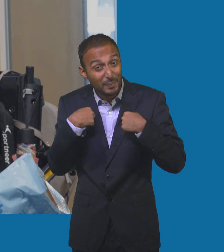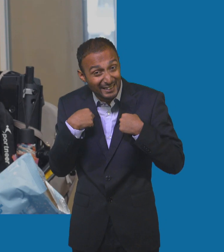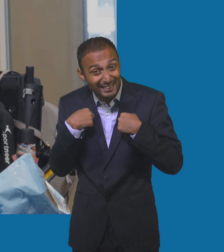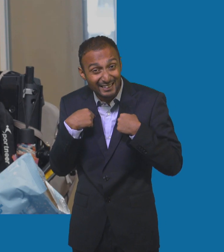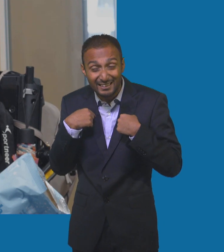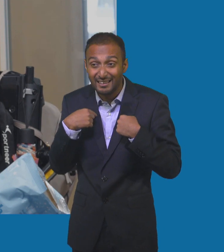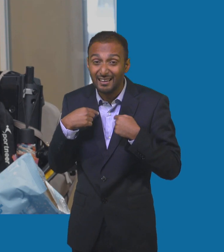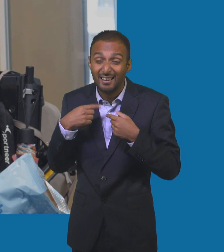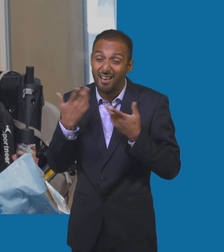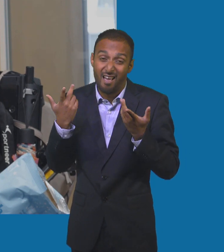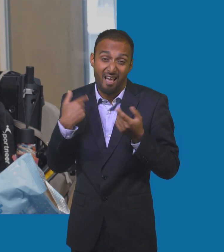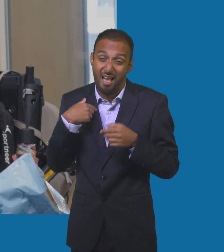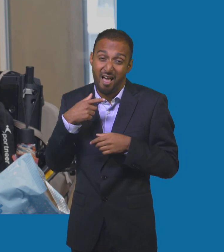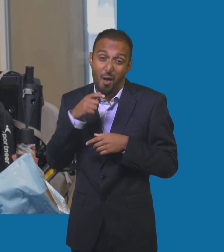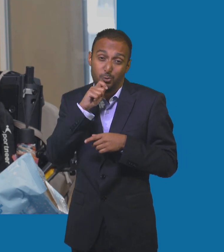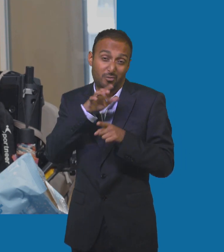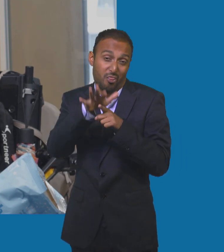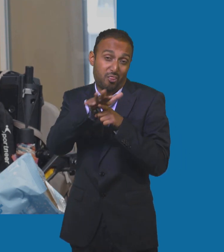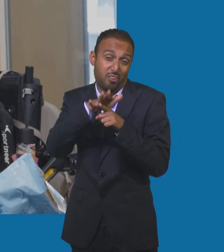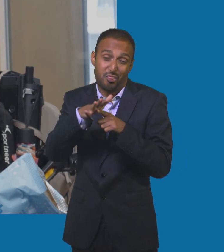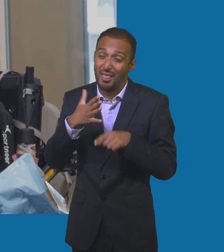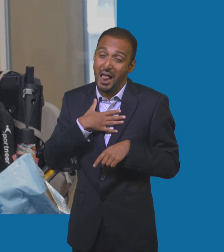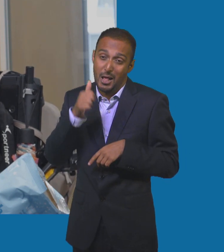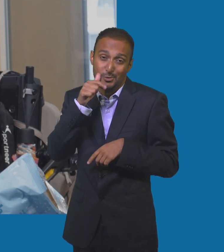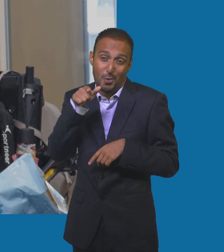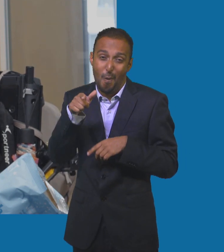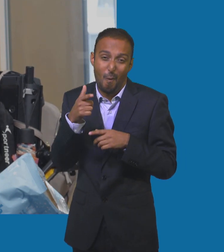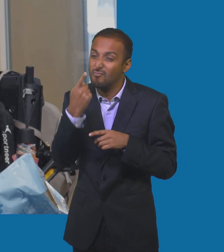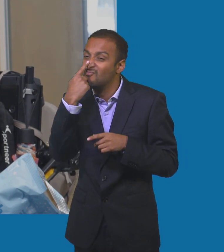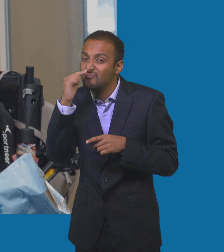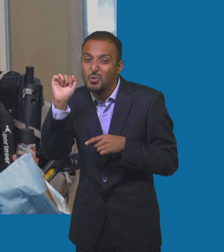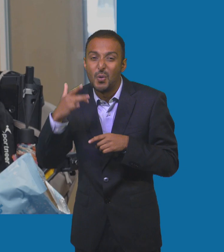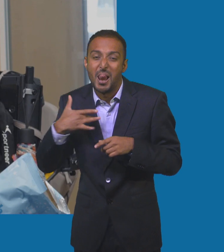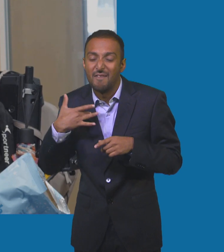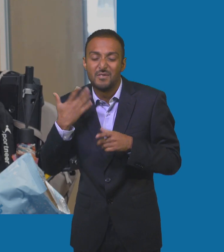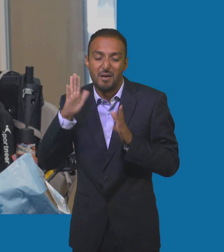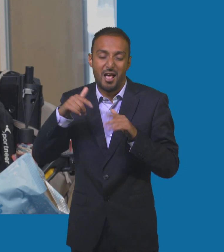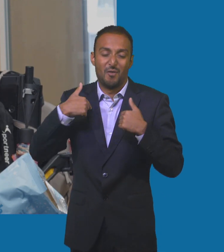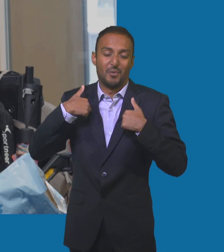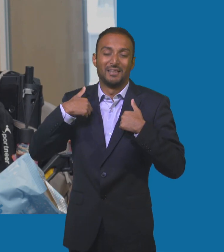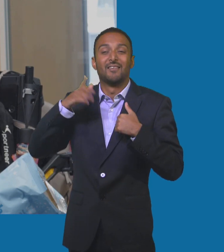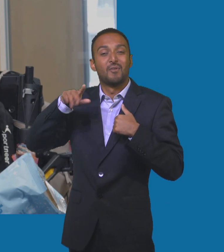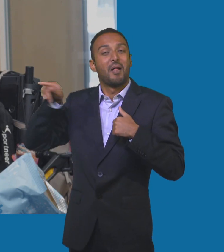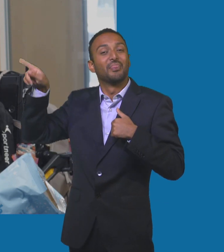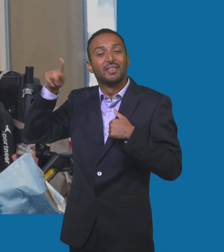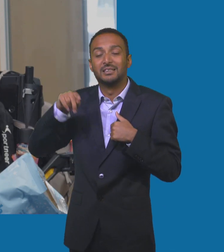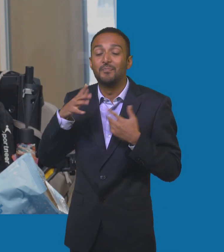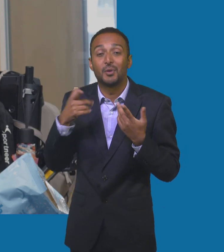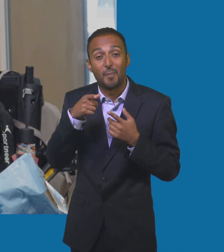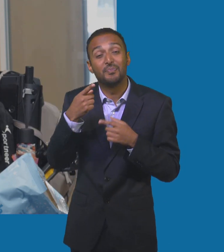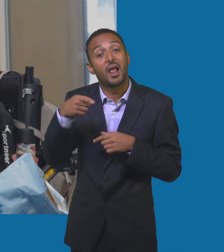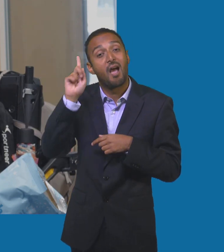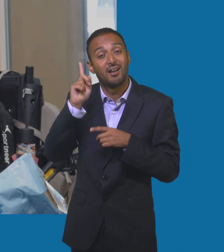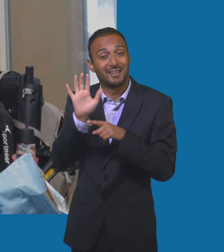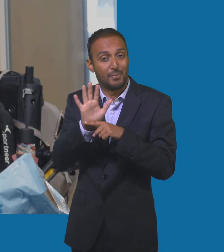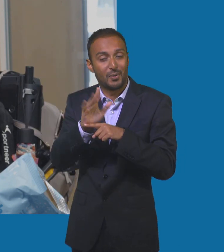to know some really inappropriate things about you, but don't worry. Okay, Catherine, last episode, we interviewed